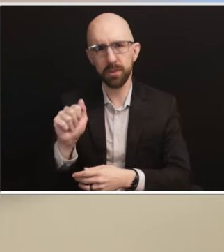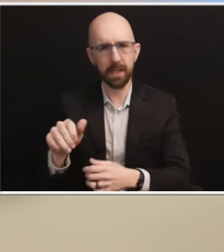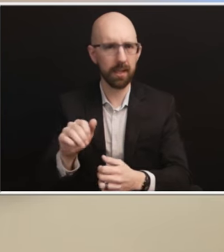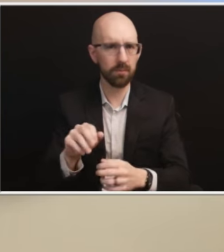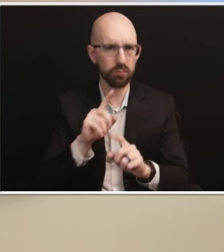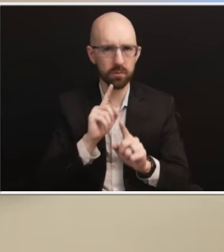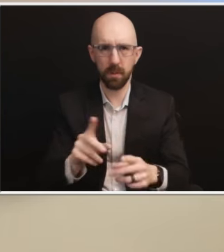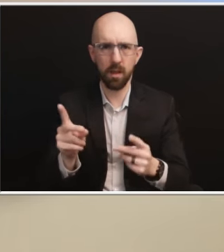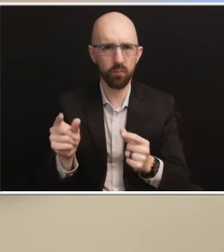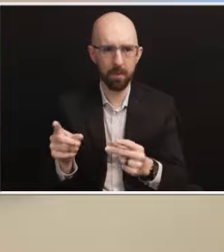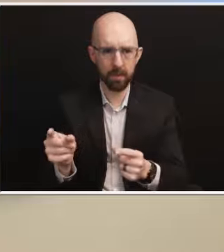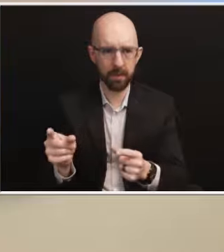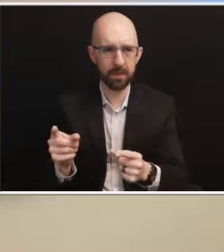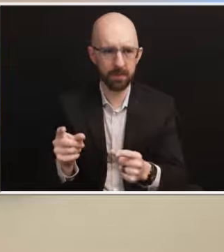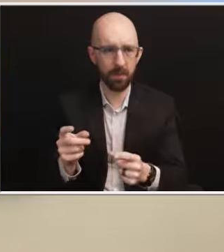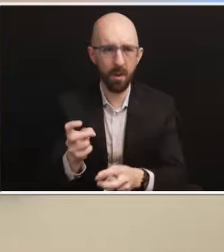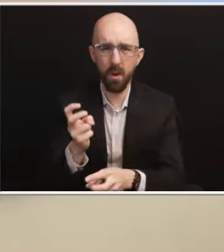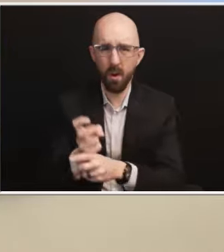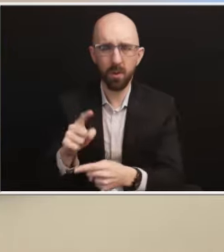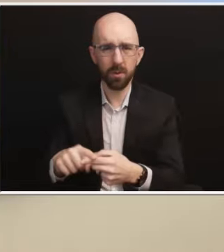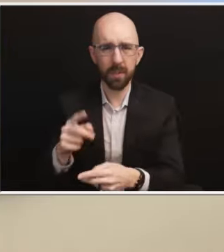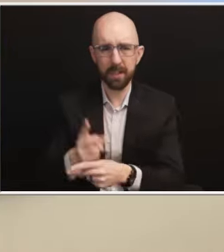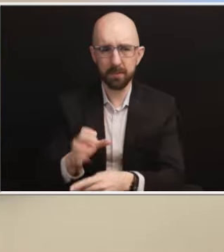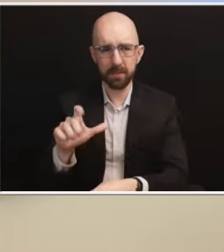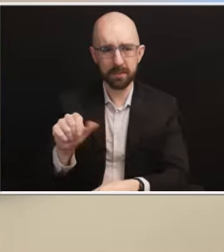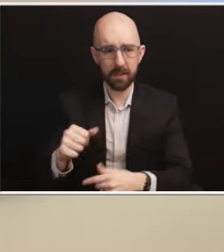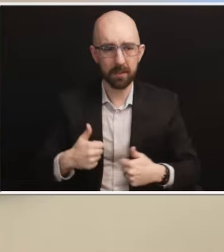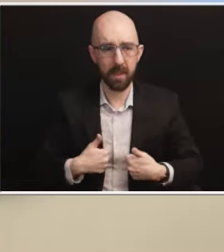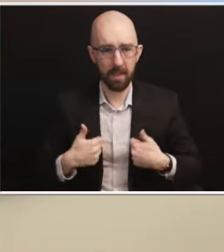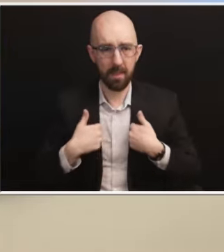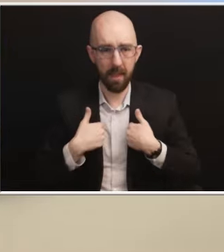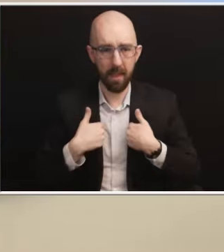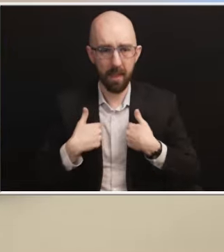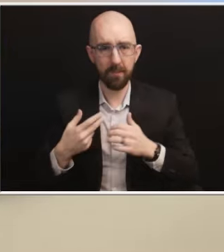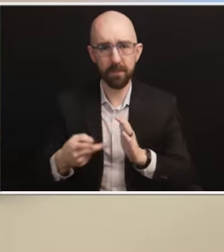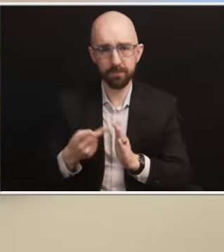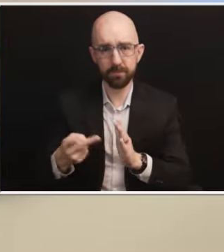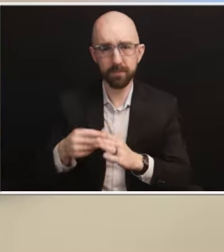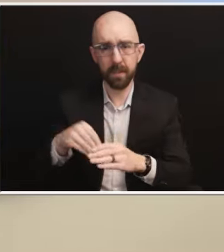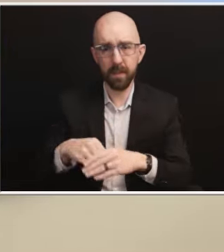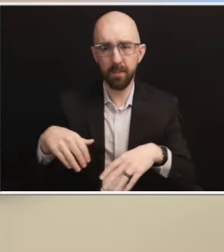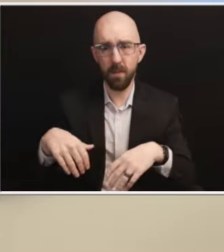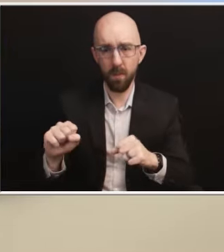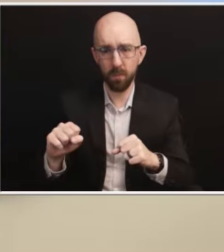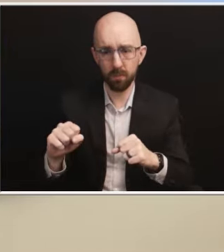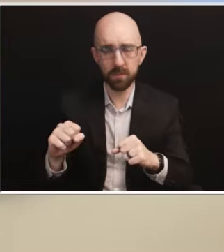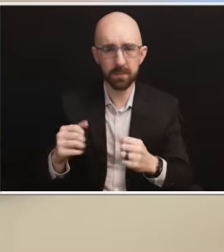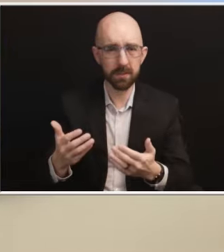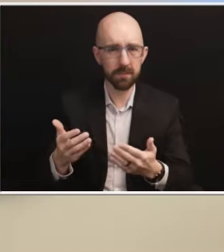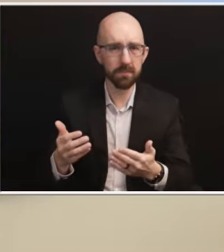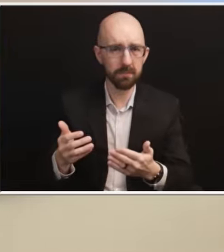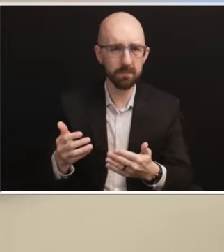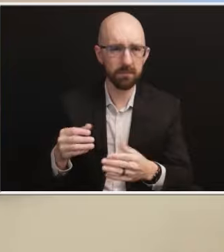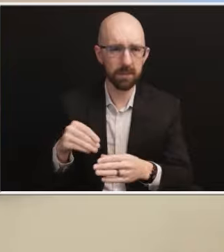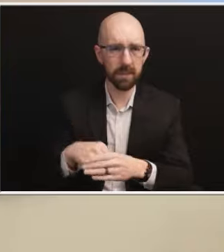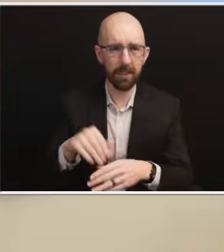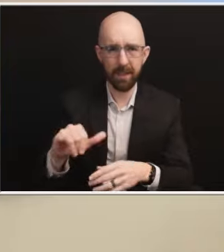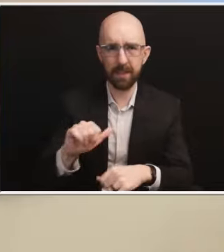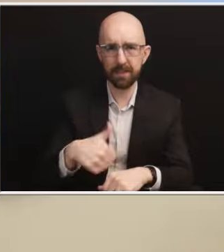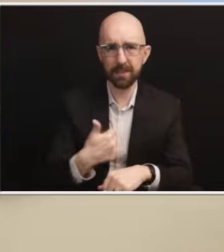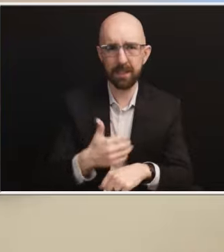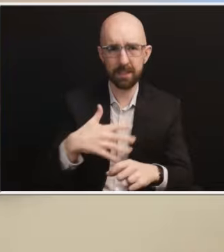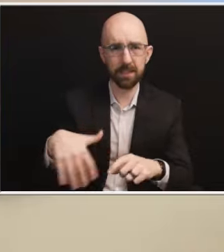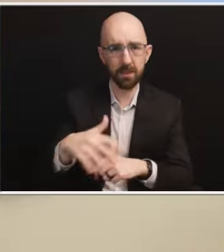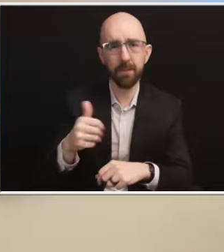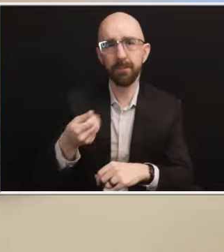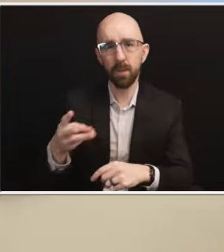So it's very hard to keep these cells alive and replicate in the host in the setting of solid tumors. So there's a few hurdles, but it's a